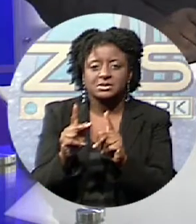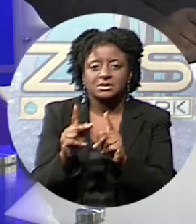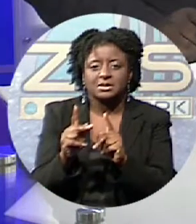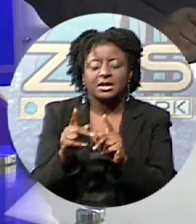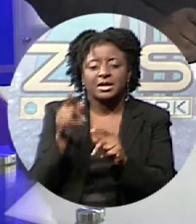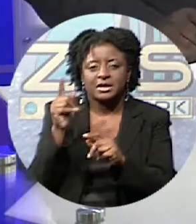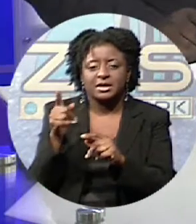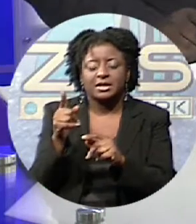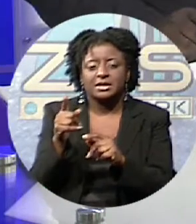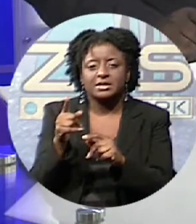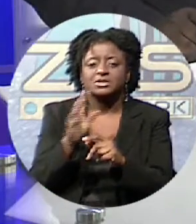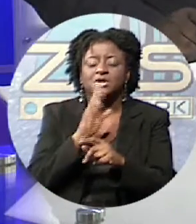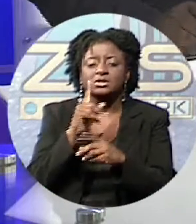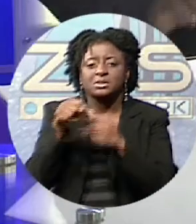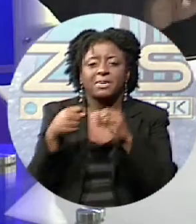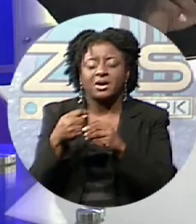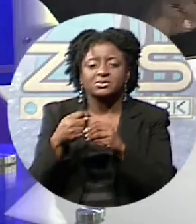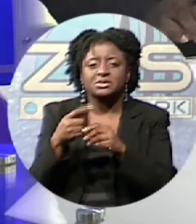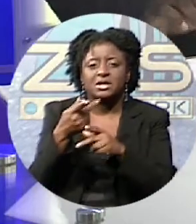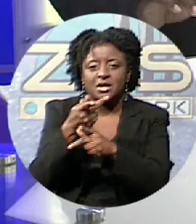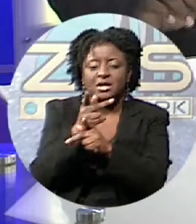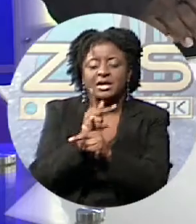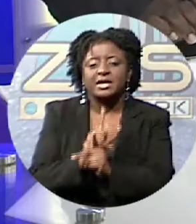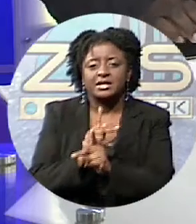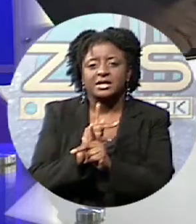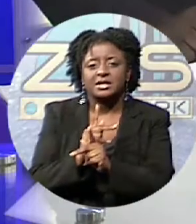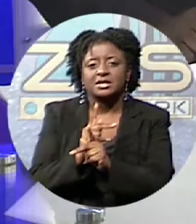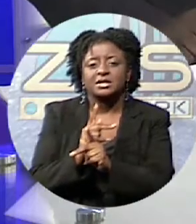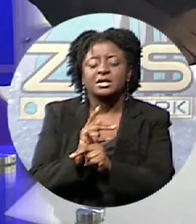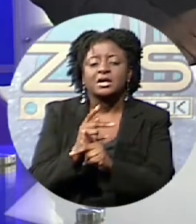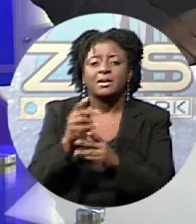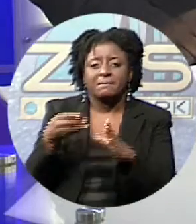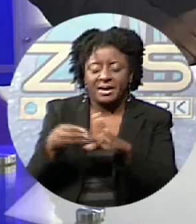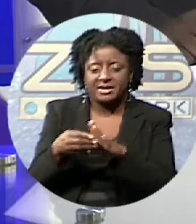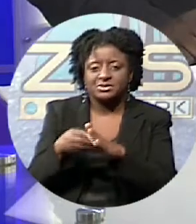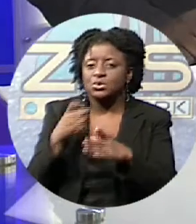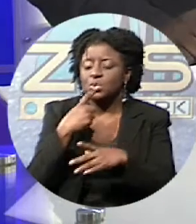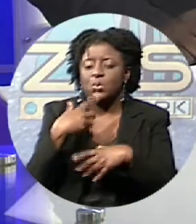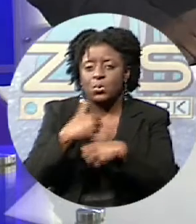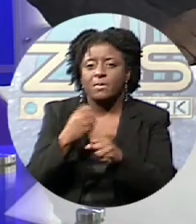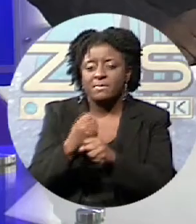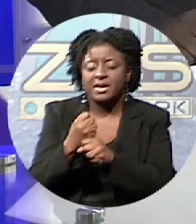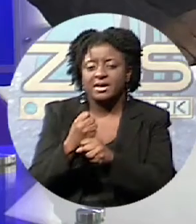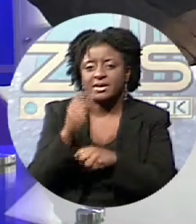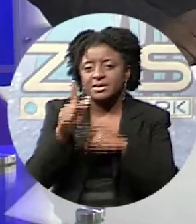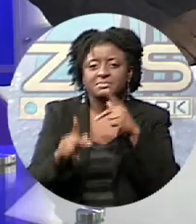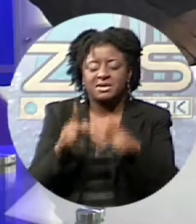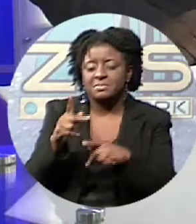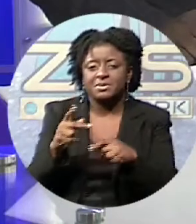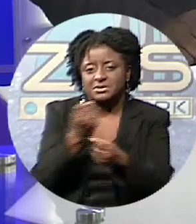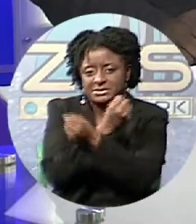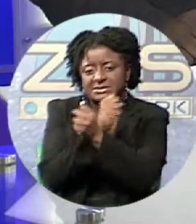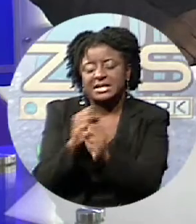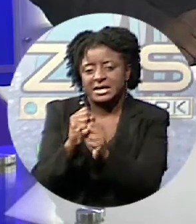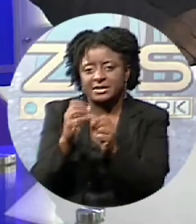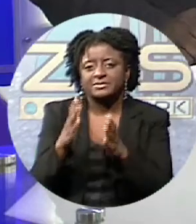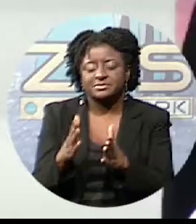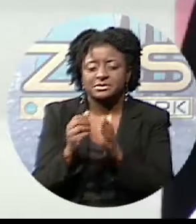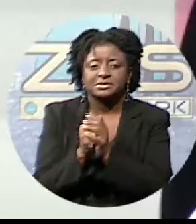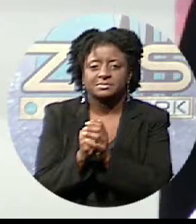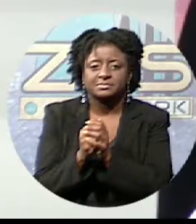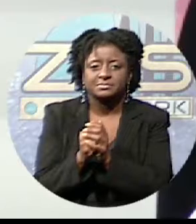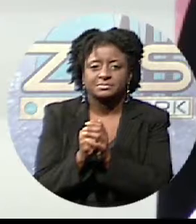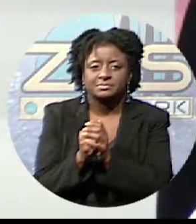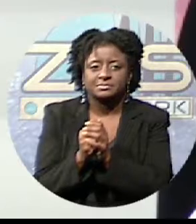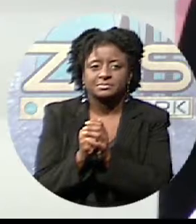who, in his words, make consumers modern-day slaves. He also called for reintroduction of a culture of savings.